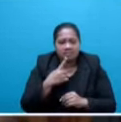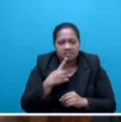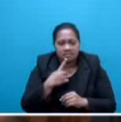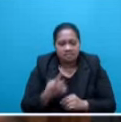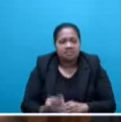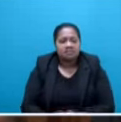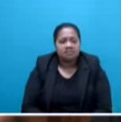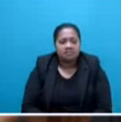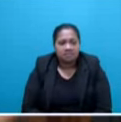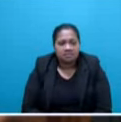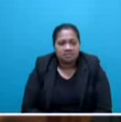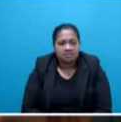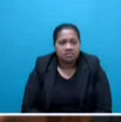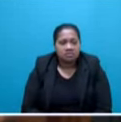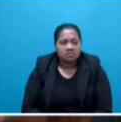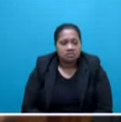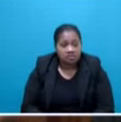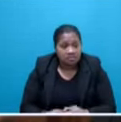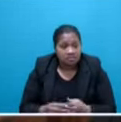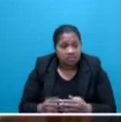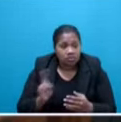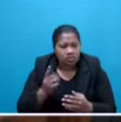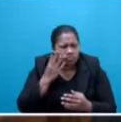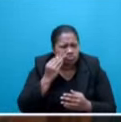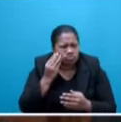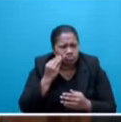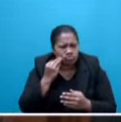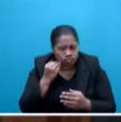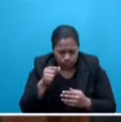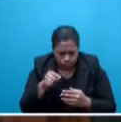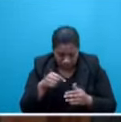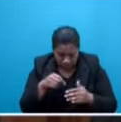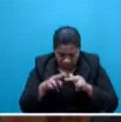to ascertain what Sugar Research Institute of Fiji is doing to improve